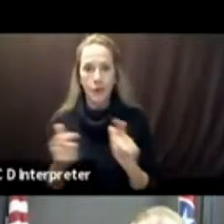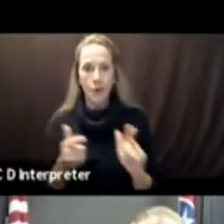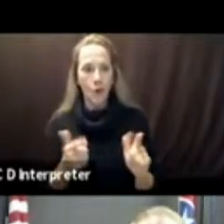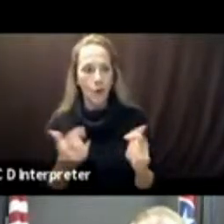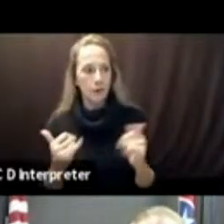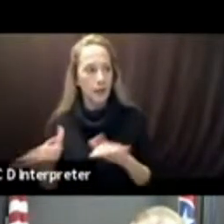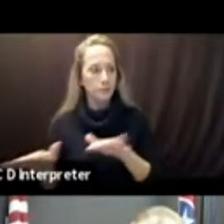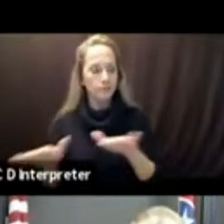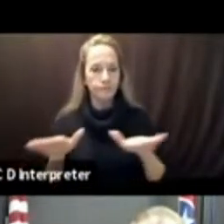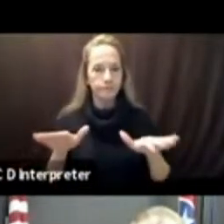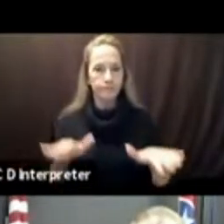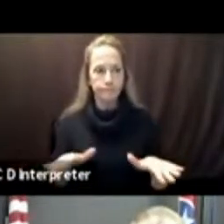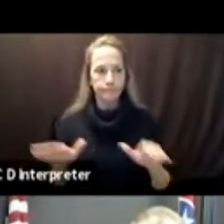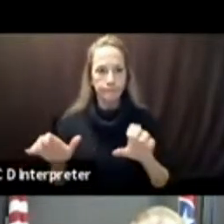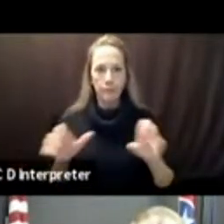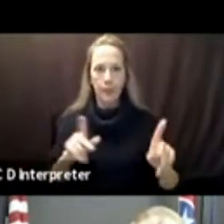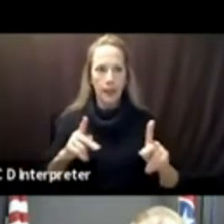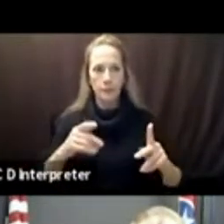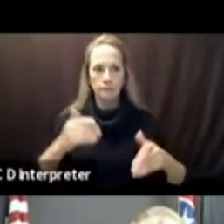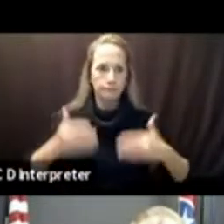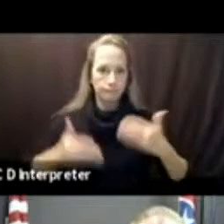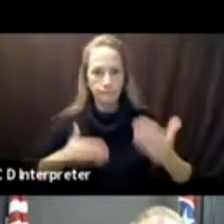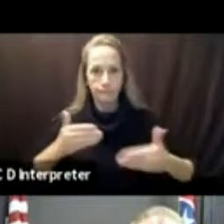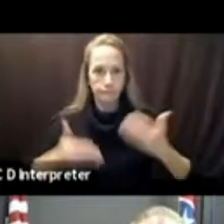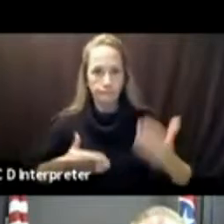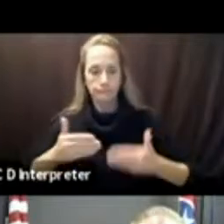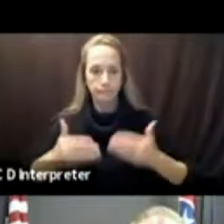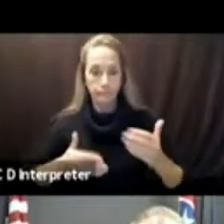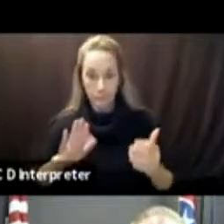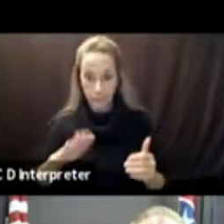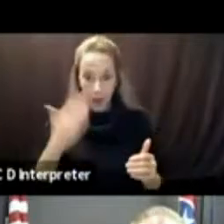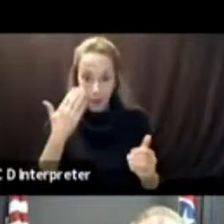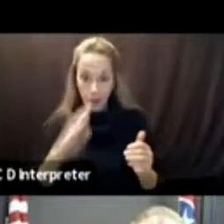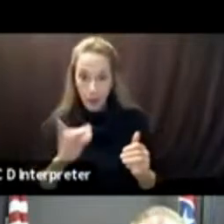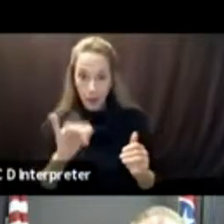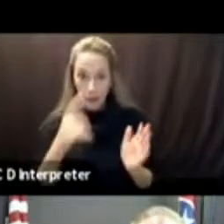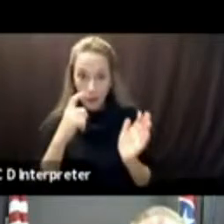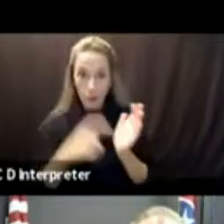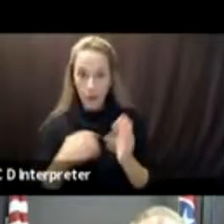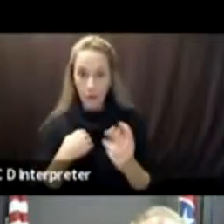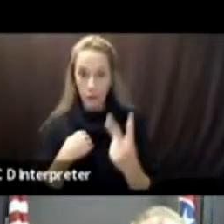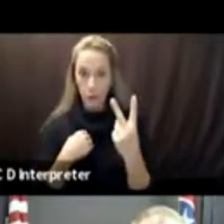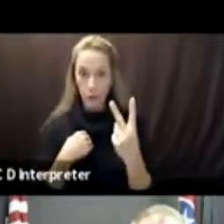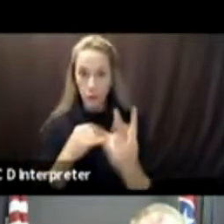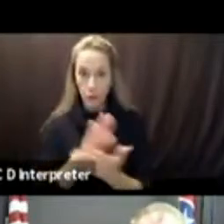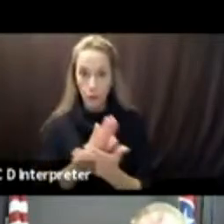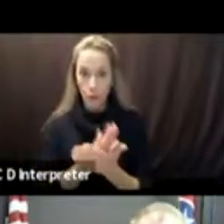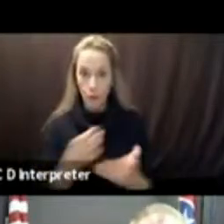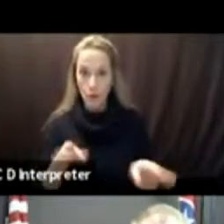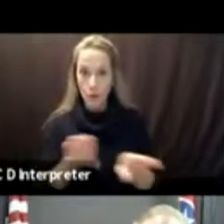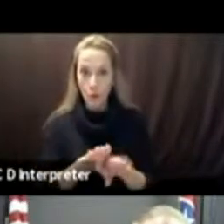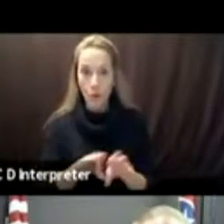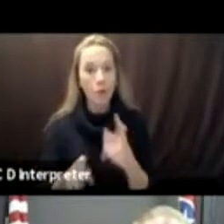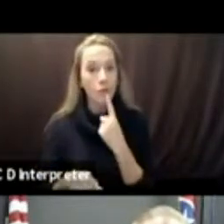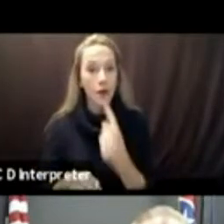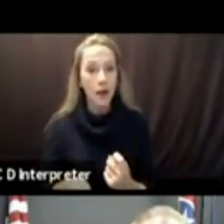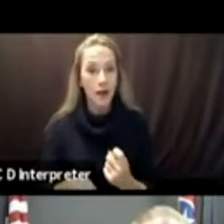in the swing. And we'll I don't know if you probably noticed, but we have 2 schools that are closed that are red.